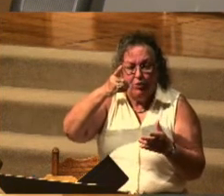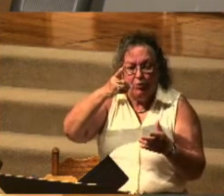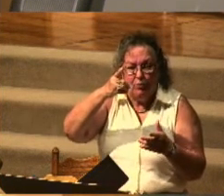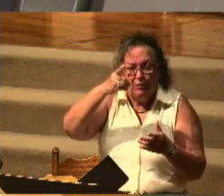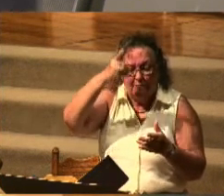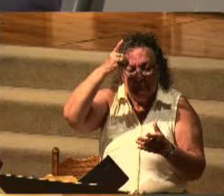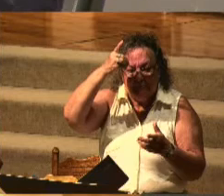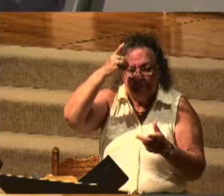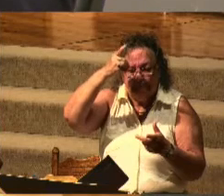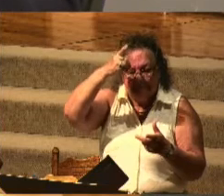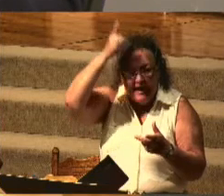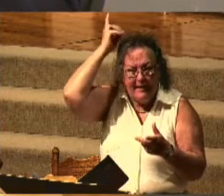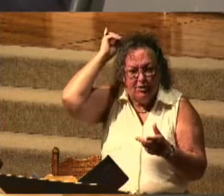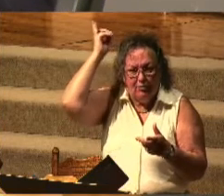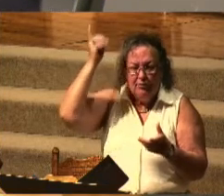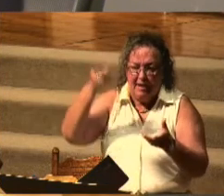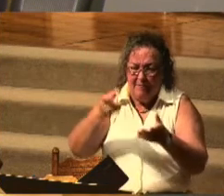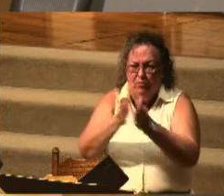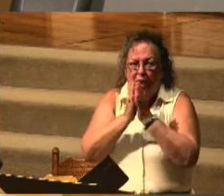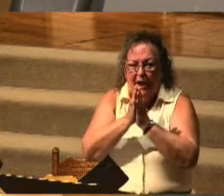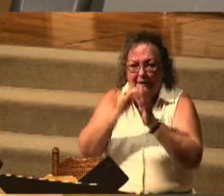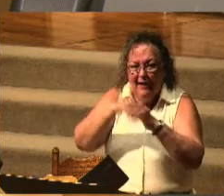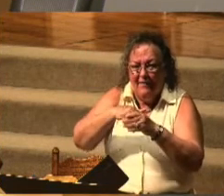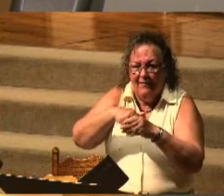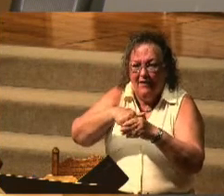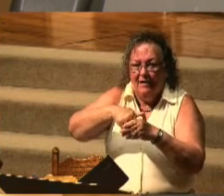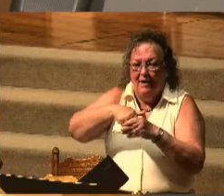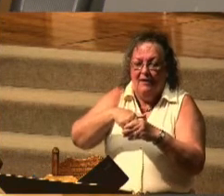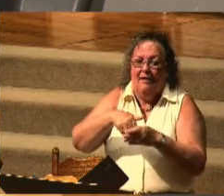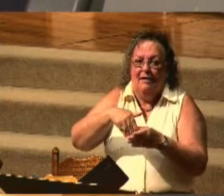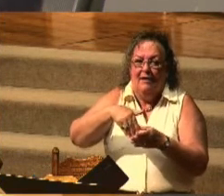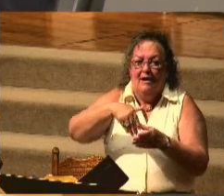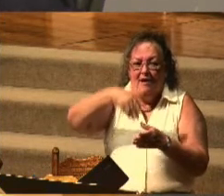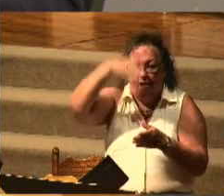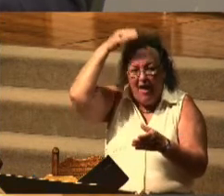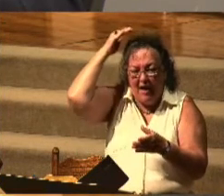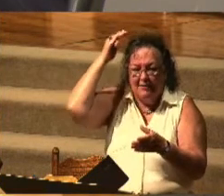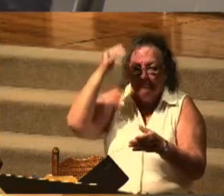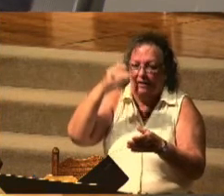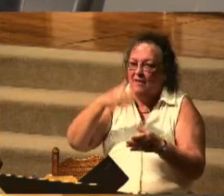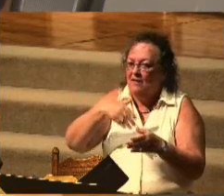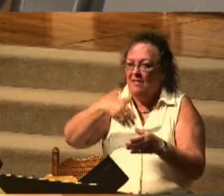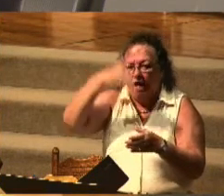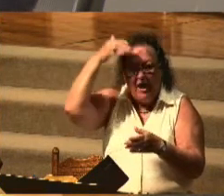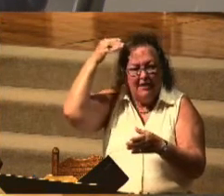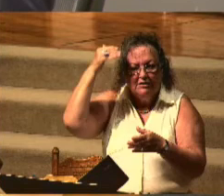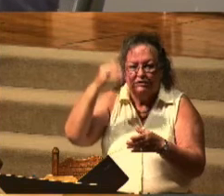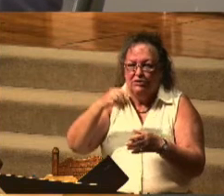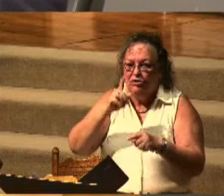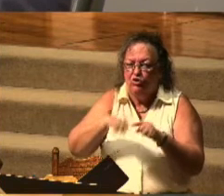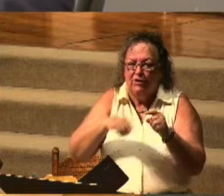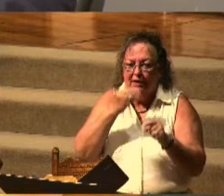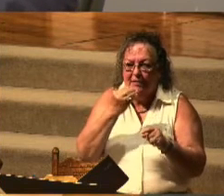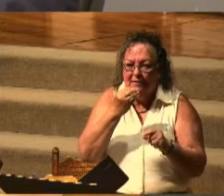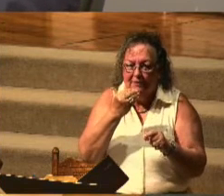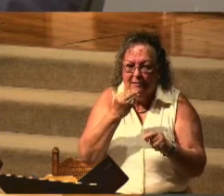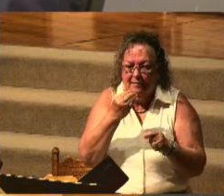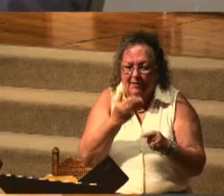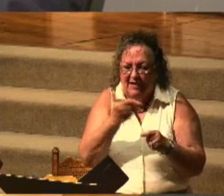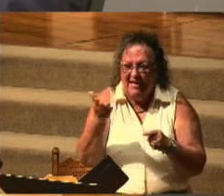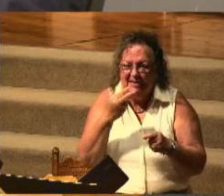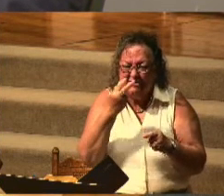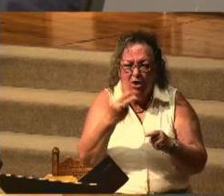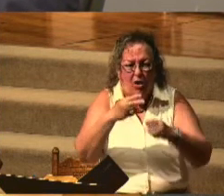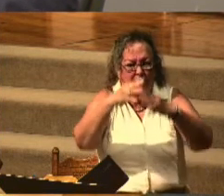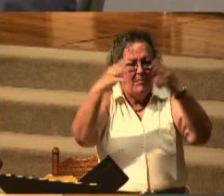prayed, put in the lion's den. The lions could not eat him. You know why? He saw the bow. He'd seen